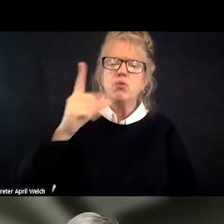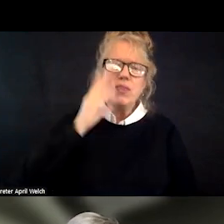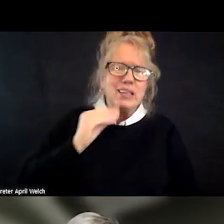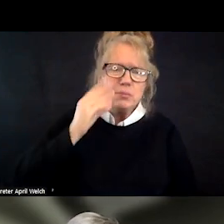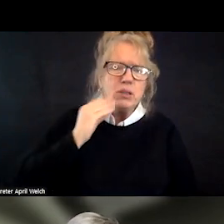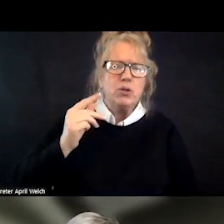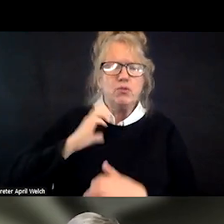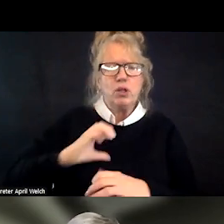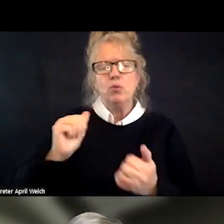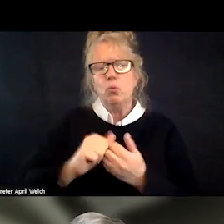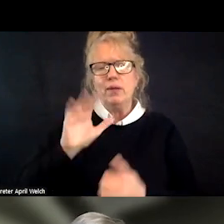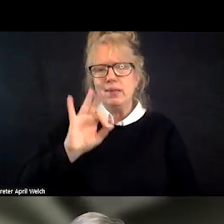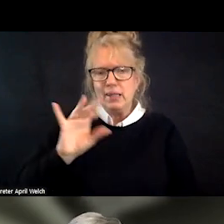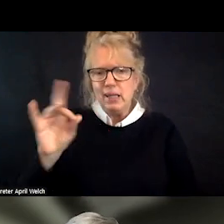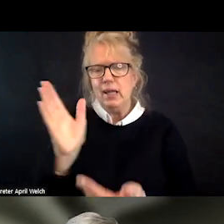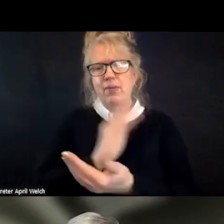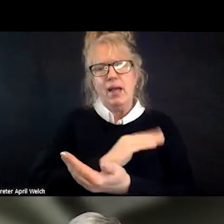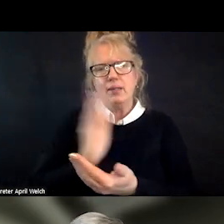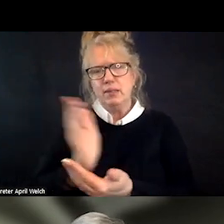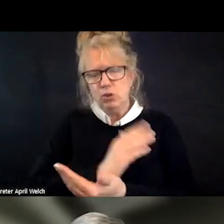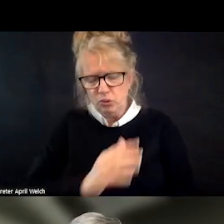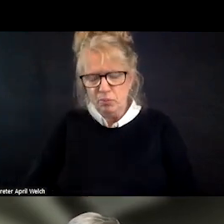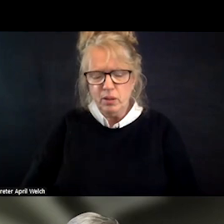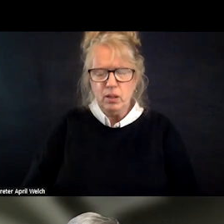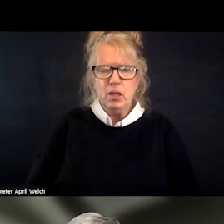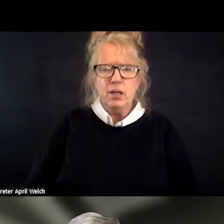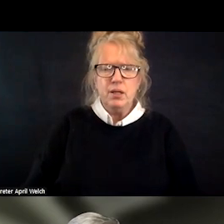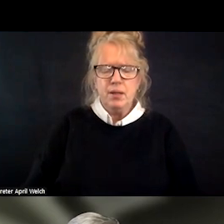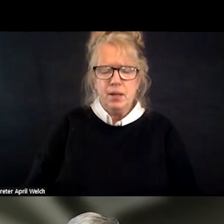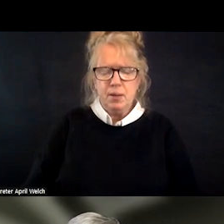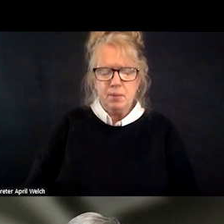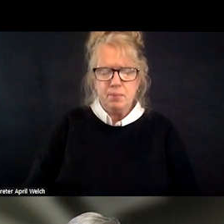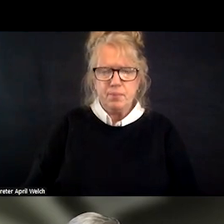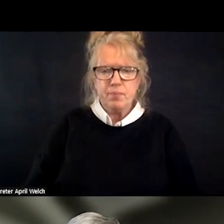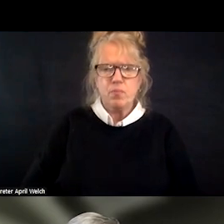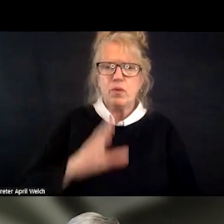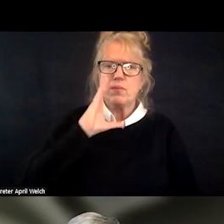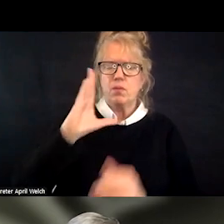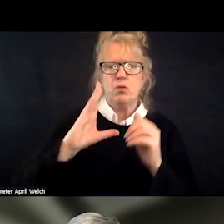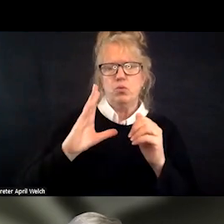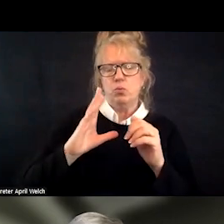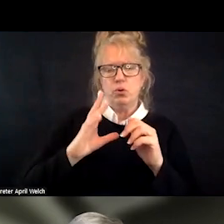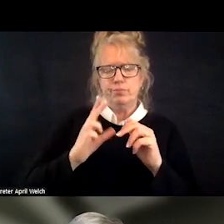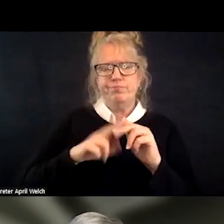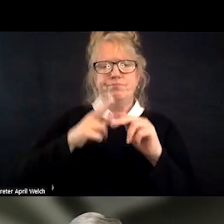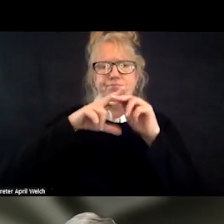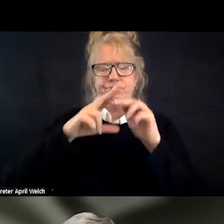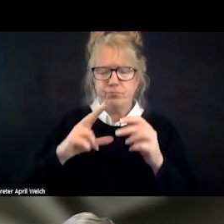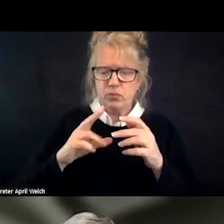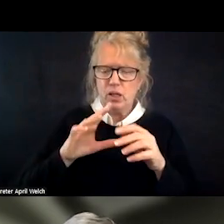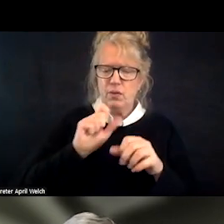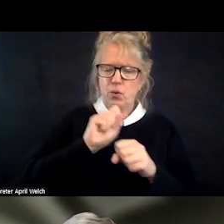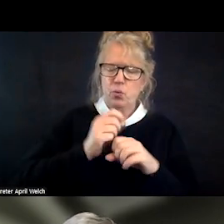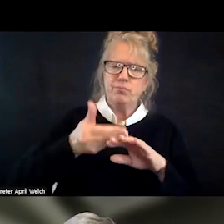experiences with 988 and the continuum. And we'll be looking, this will be building upon prior work by Dr. Gould